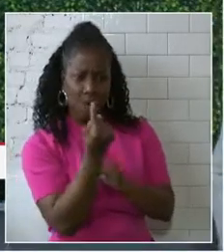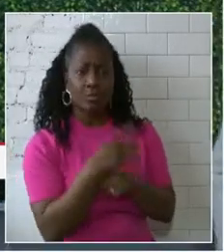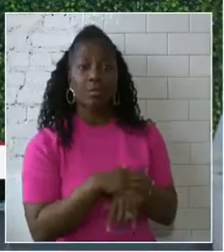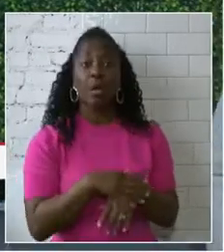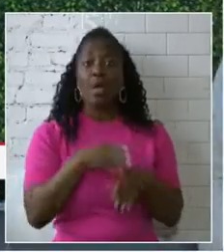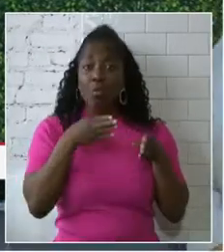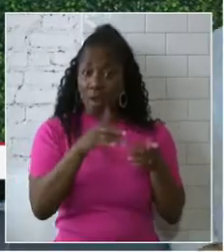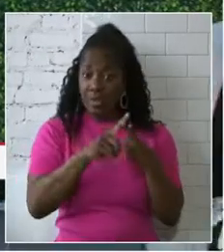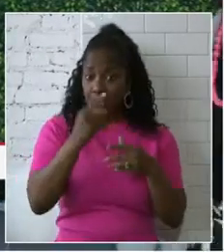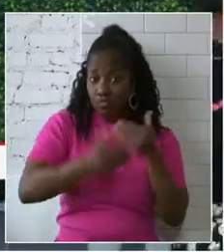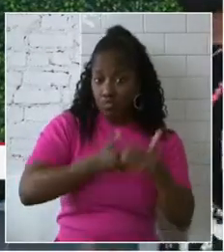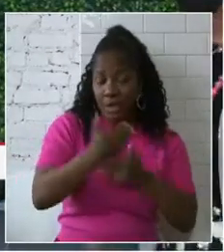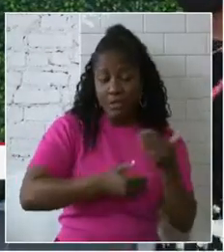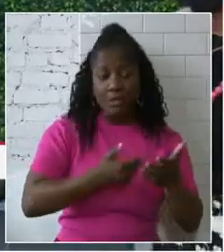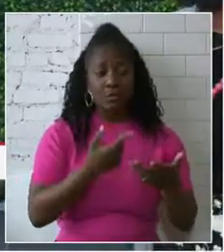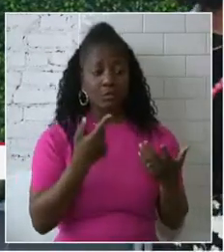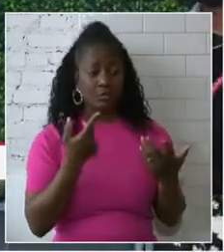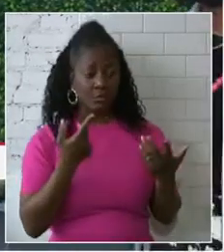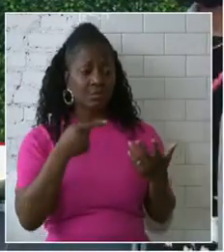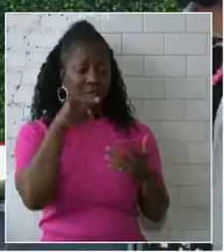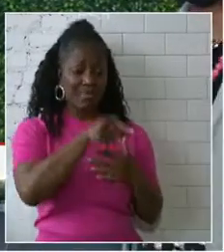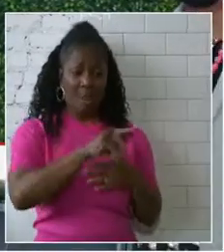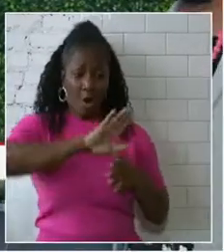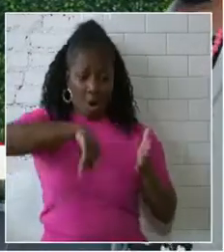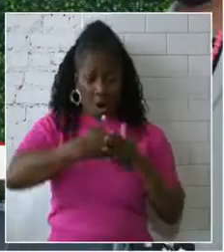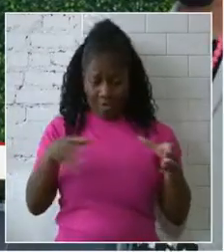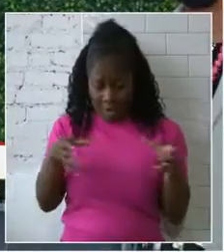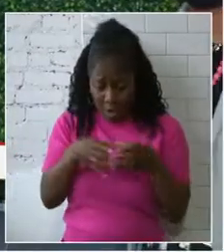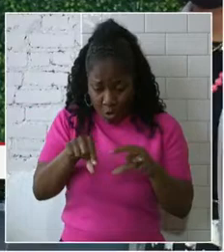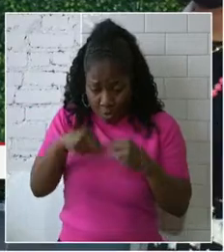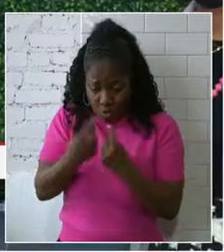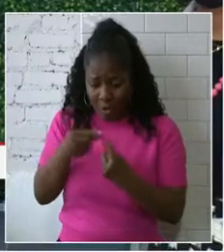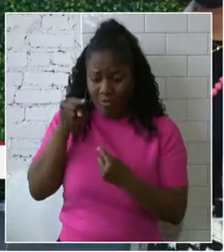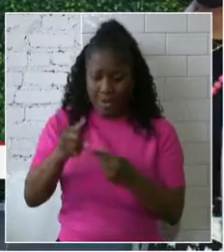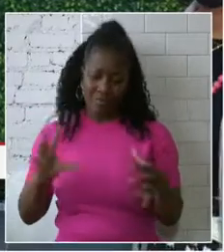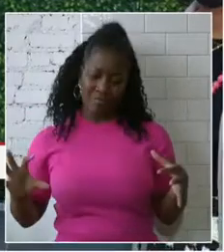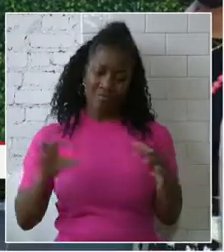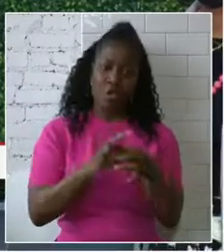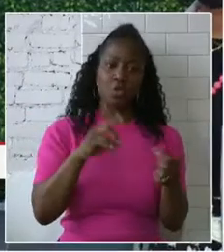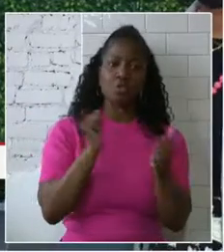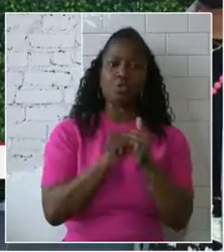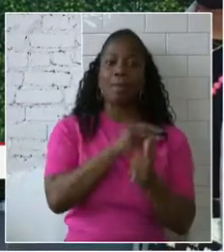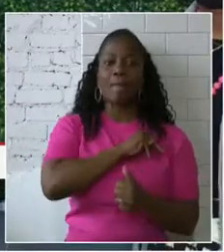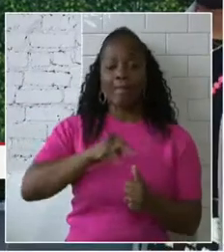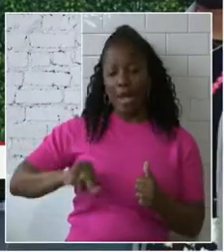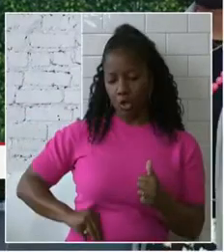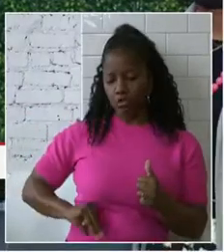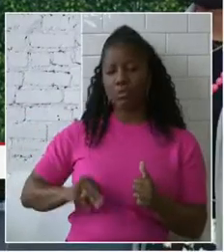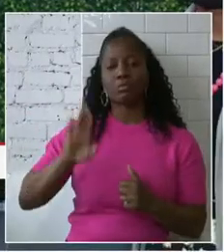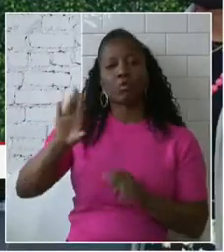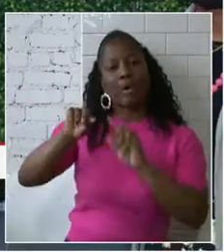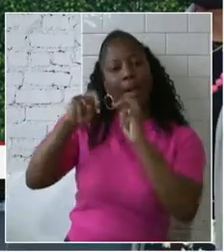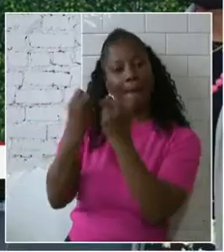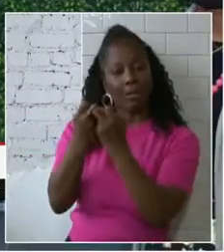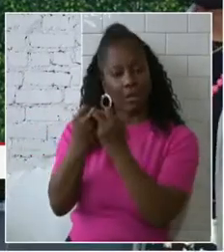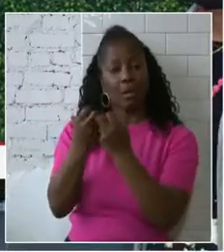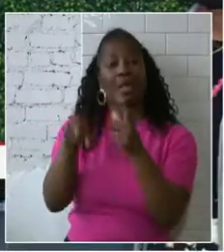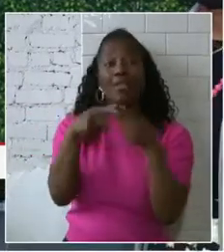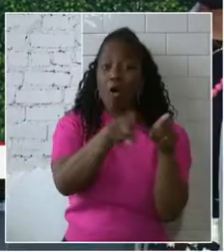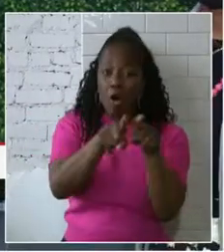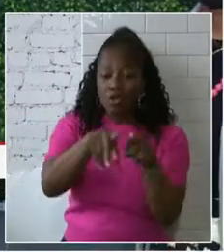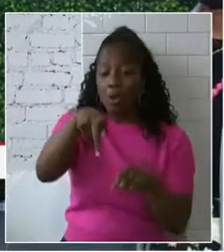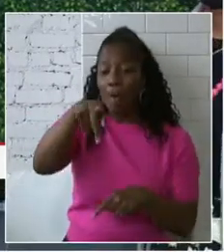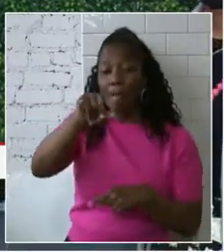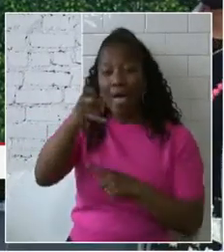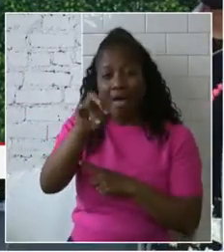200 people of promise. They're all connected to directors of the mayor's cabinet, And then they're also connected with pathfinders and